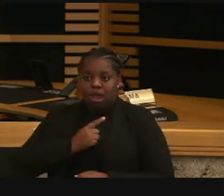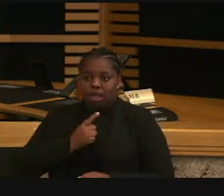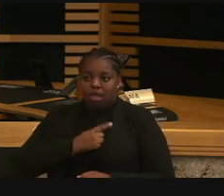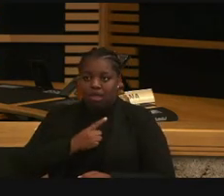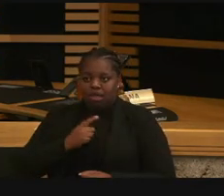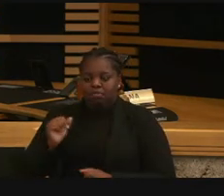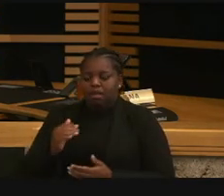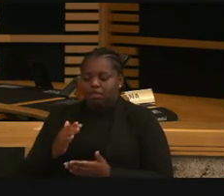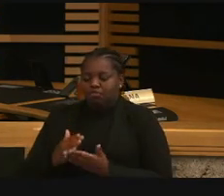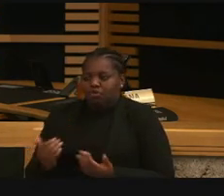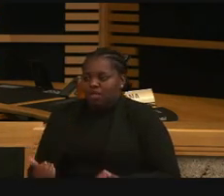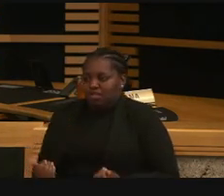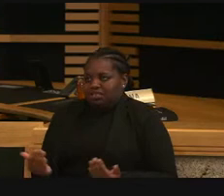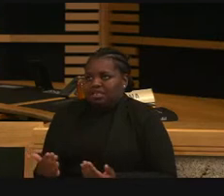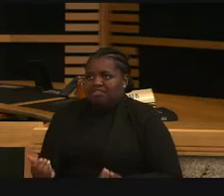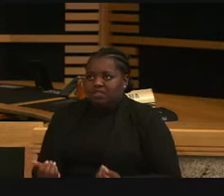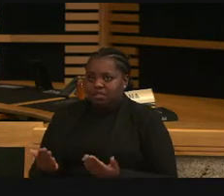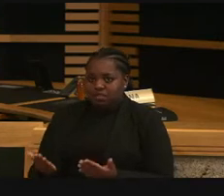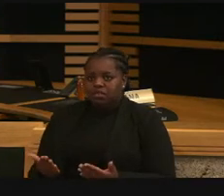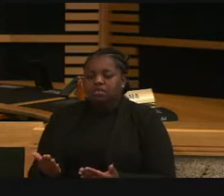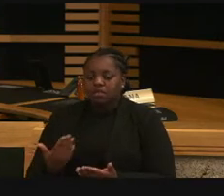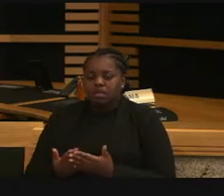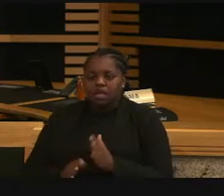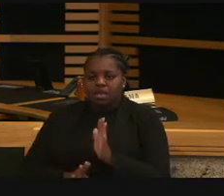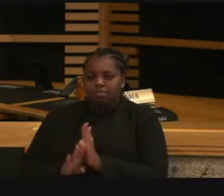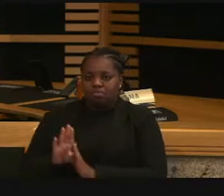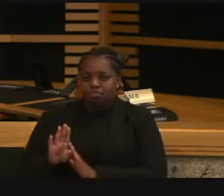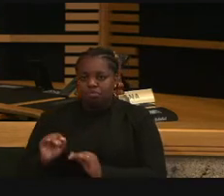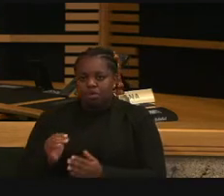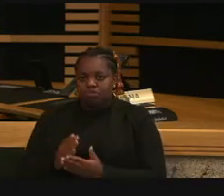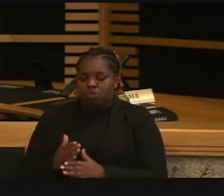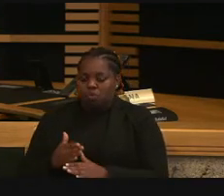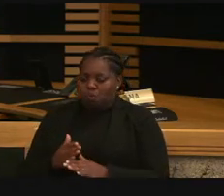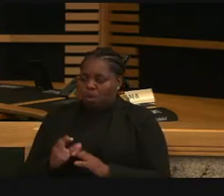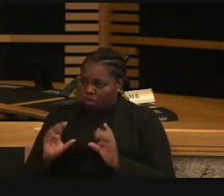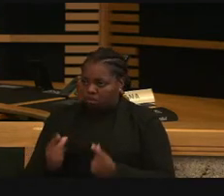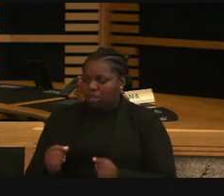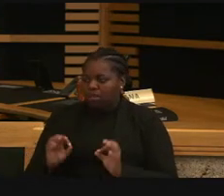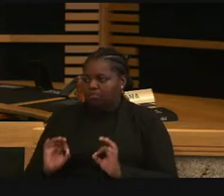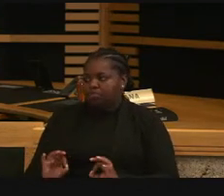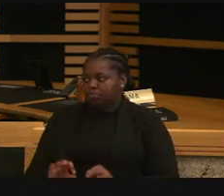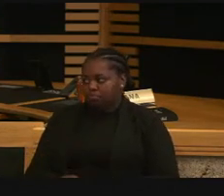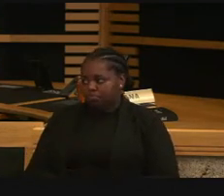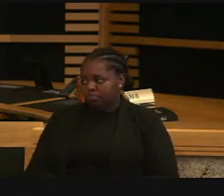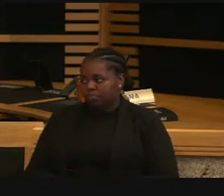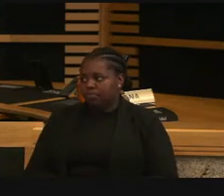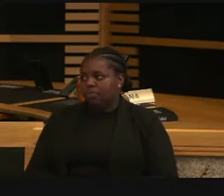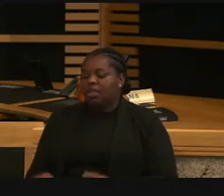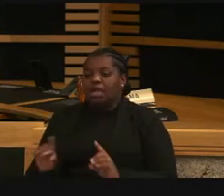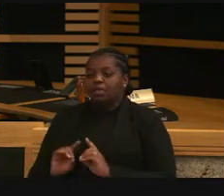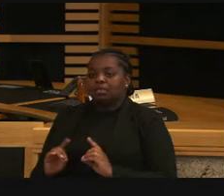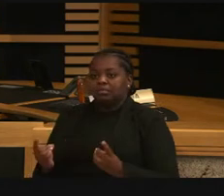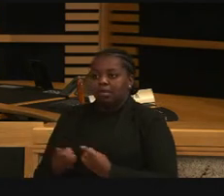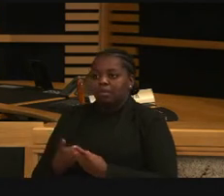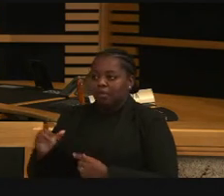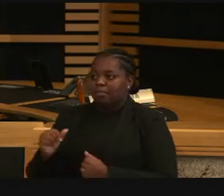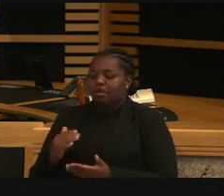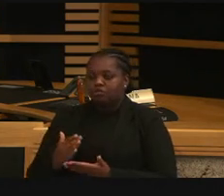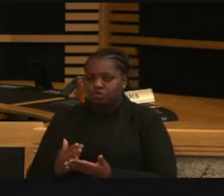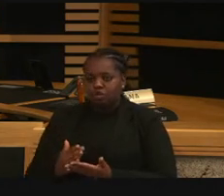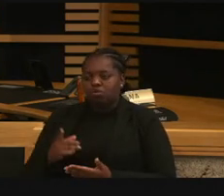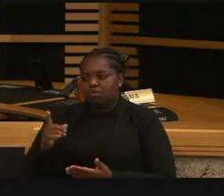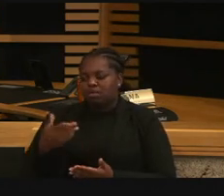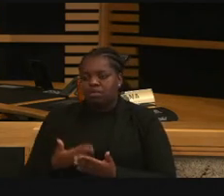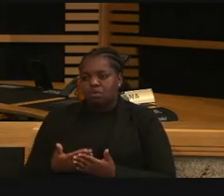its services and ensure efficiency. The department must ensure the visibility of